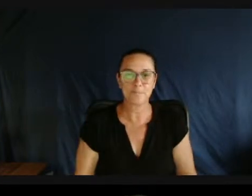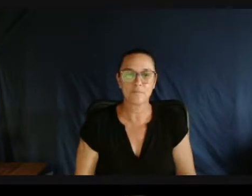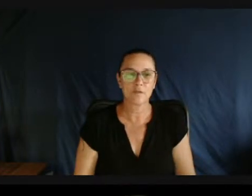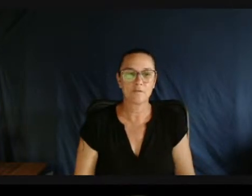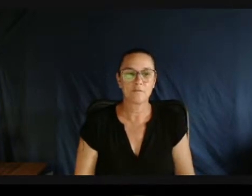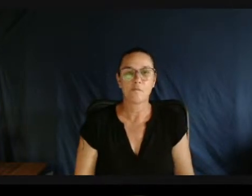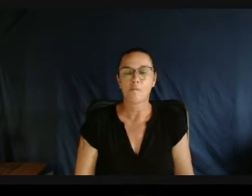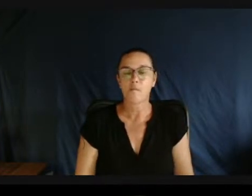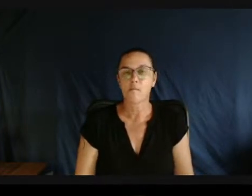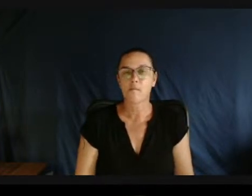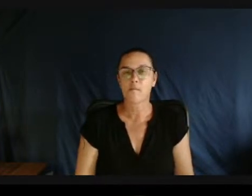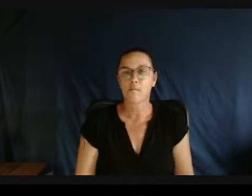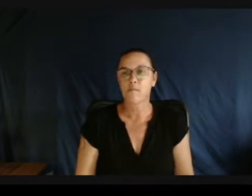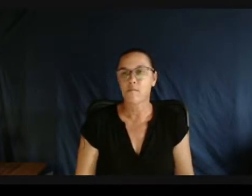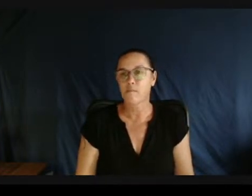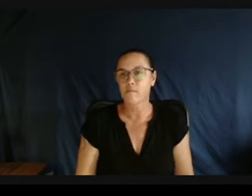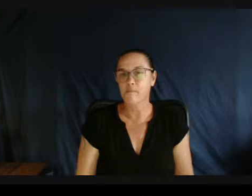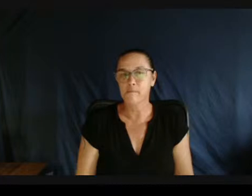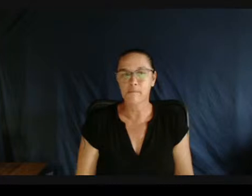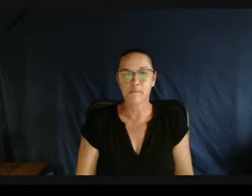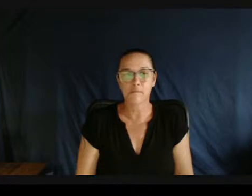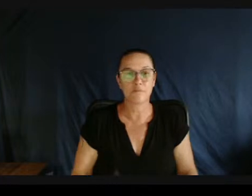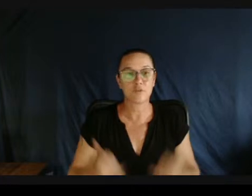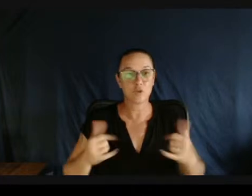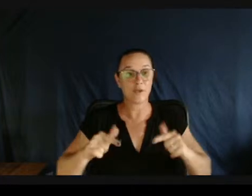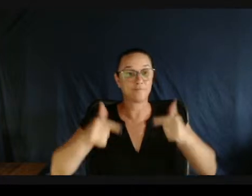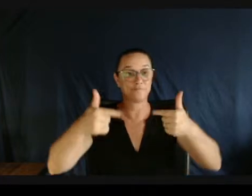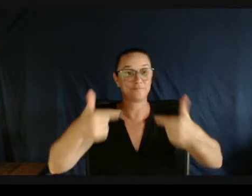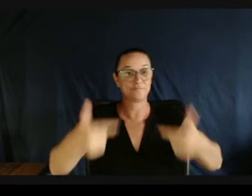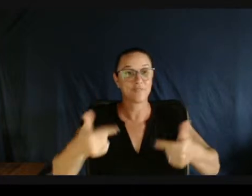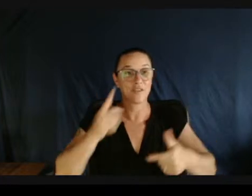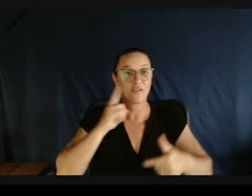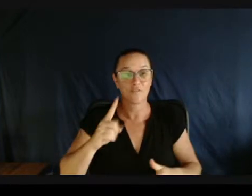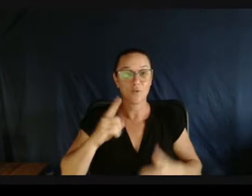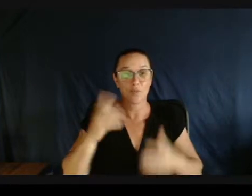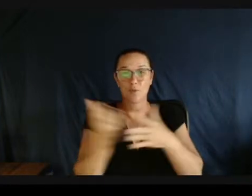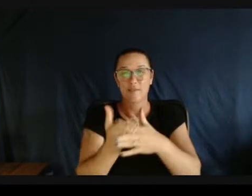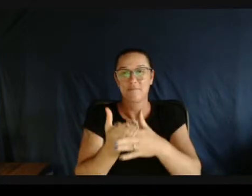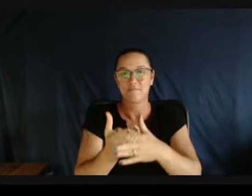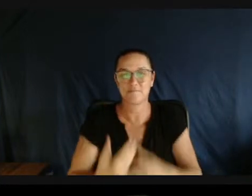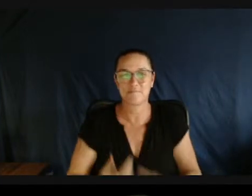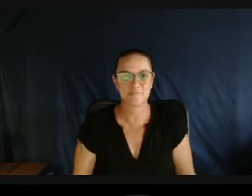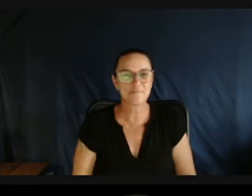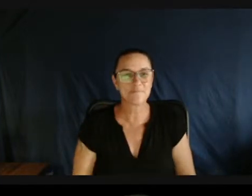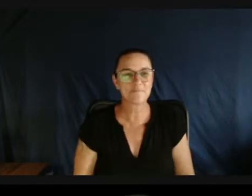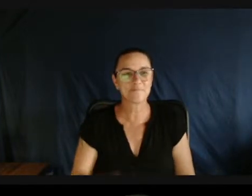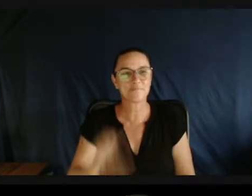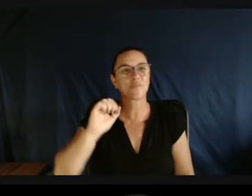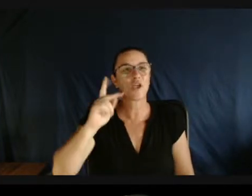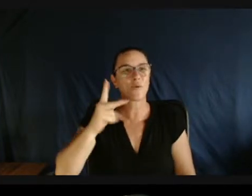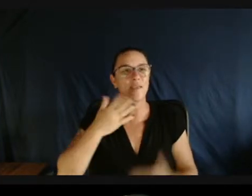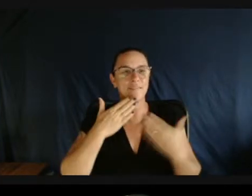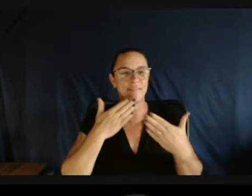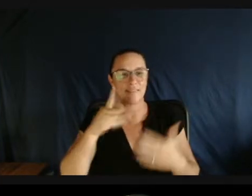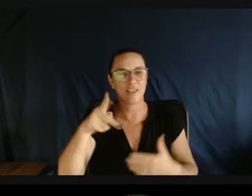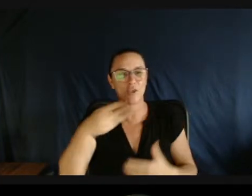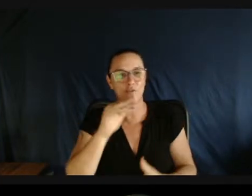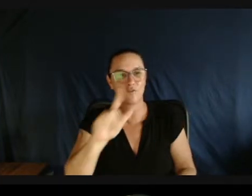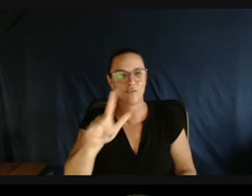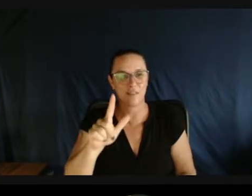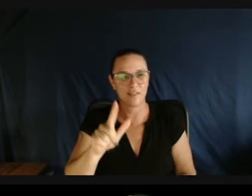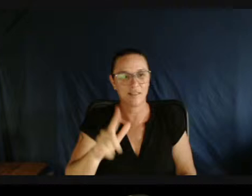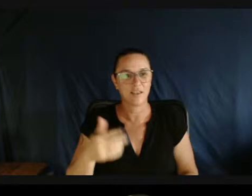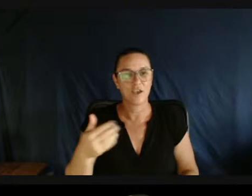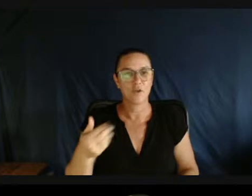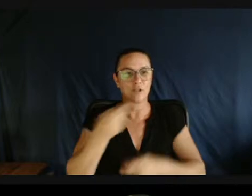that. All right, you guys, I will pass it to you guys for our break here. All right. Thank you, Phil. I'll go ahead and get Lou